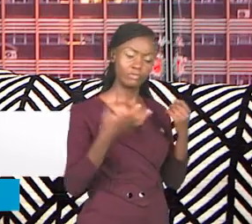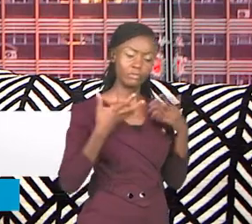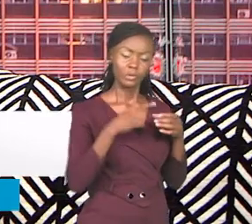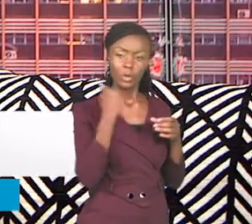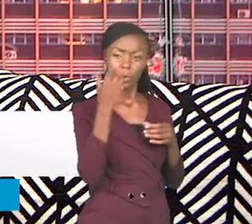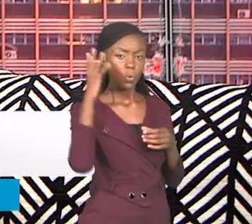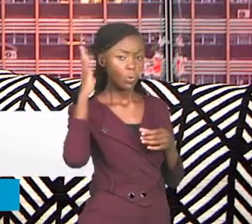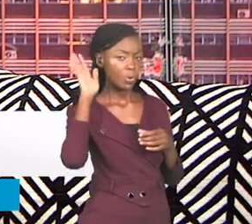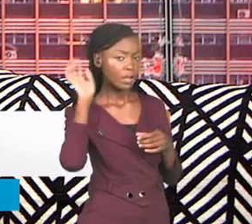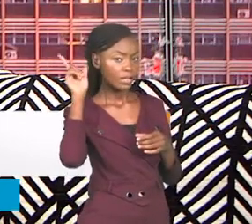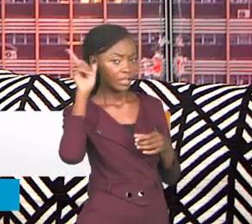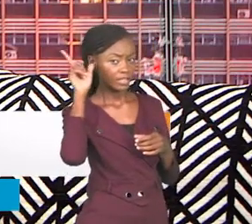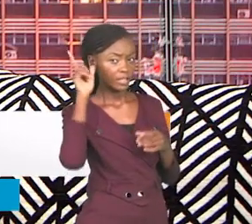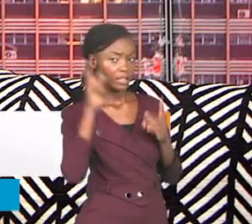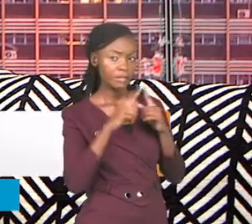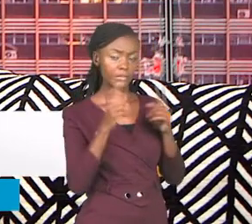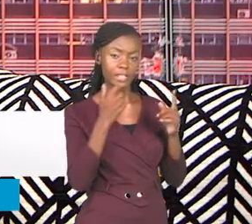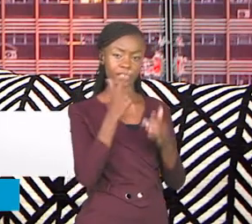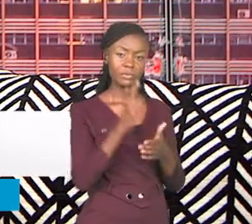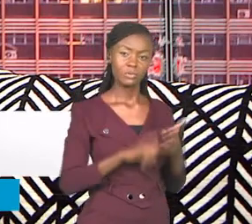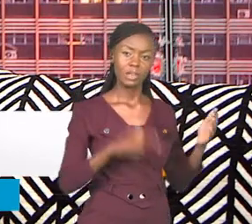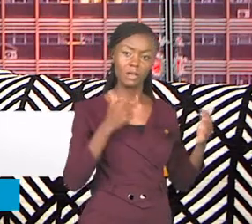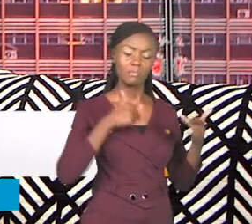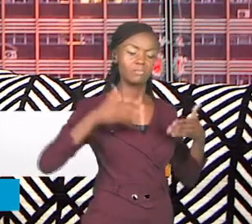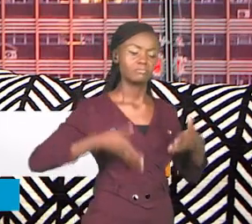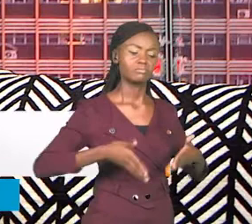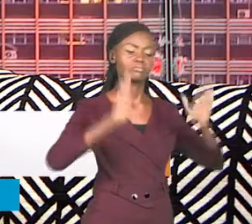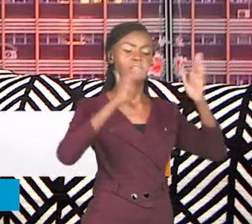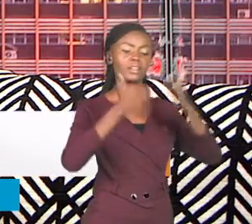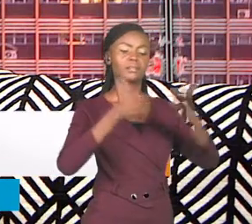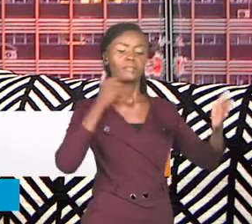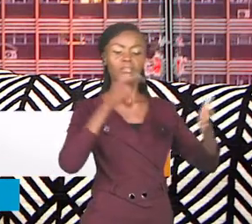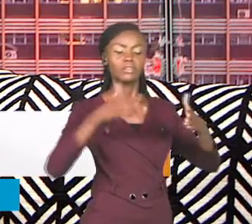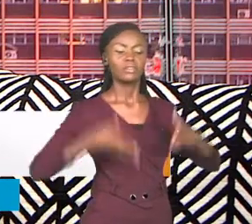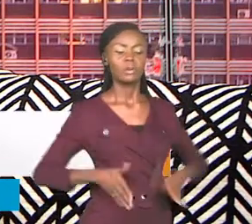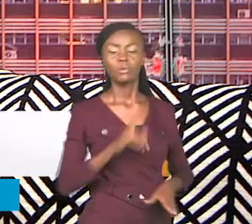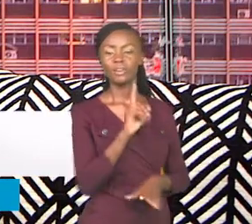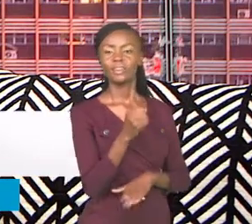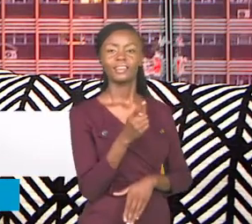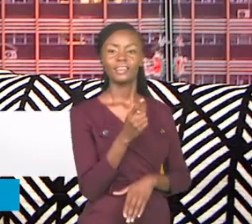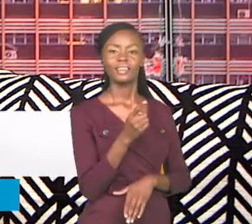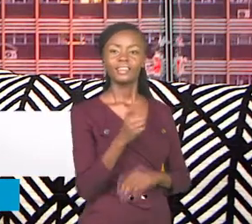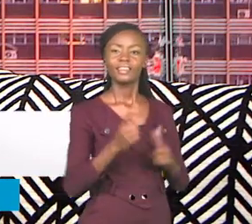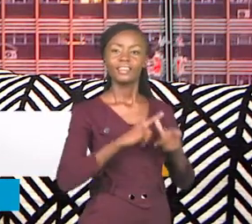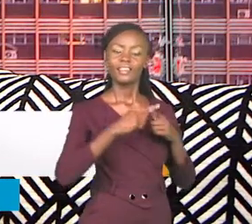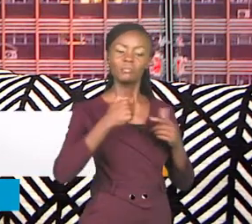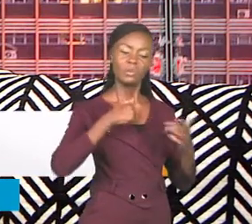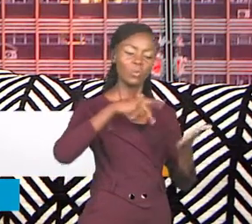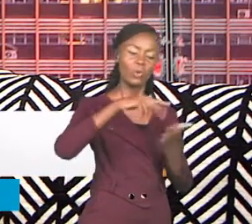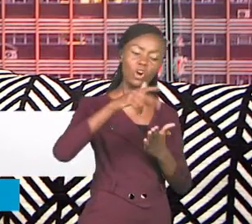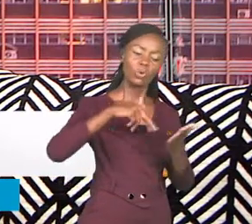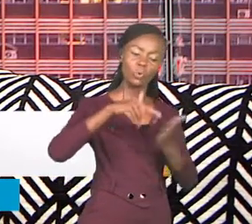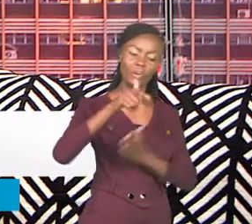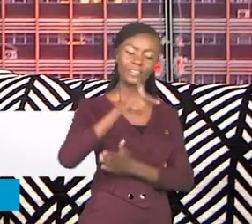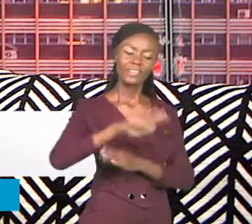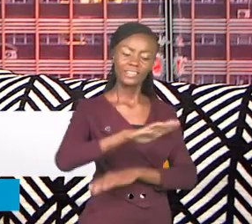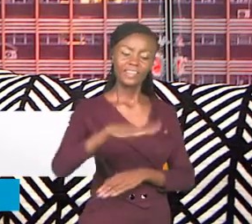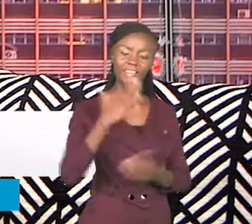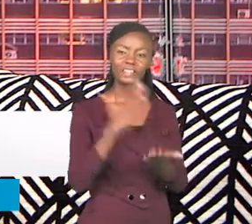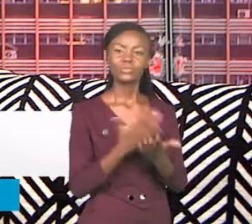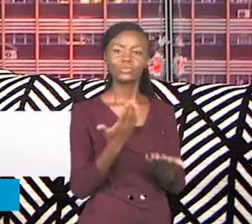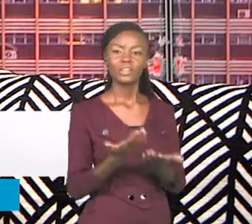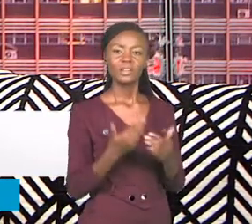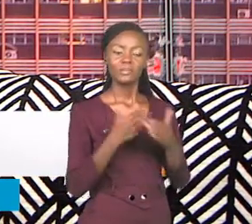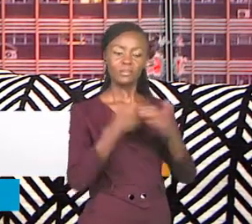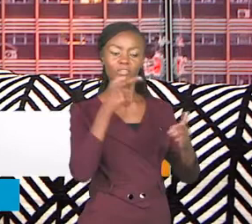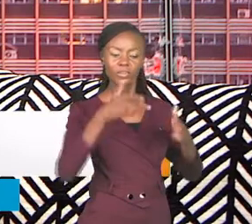even tell you, hey, barabara mimi nimepita hapa tangu wewe uzaliwe. I'm kabla uzaliwe. Wow. I have been here, I've been crossing here. Yeah, sure. Before even you